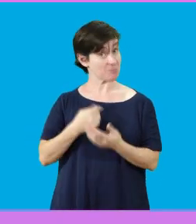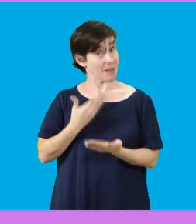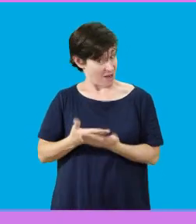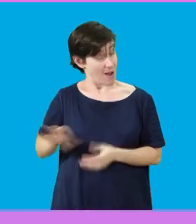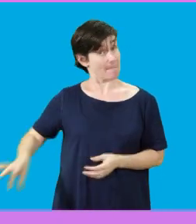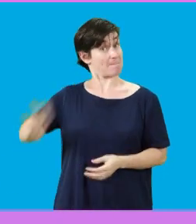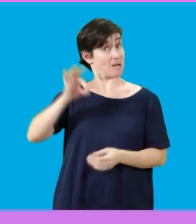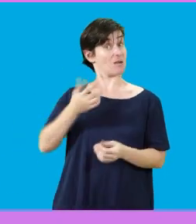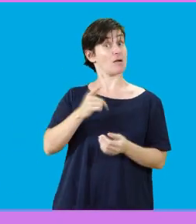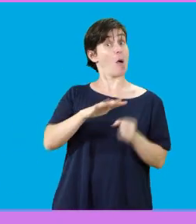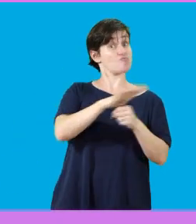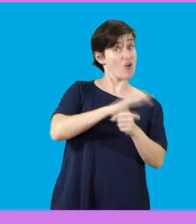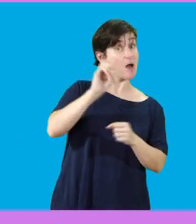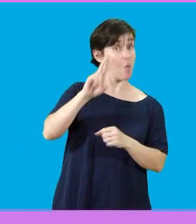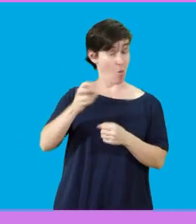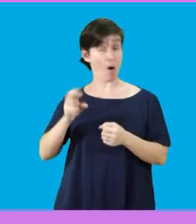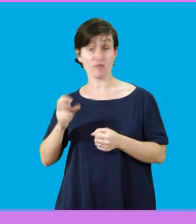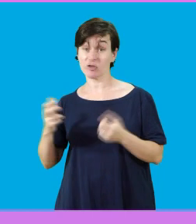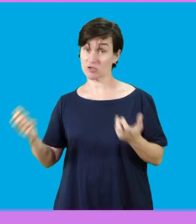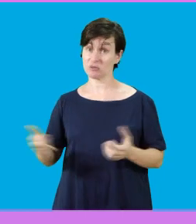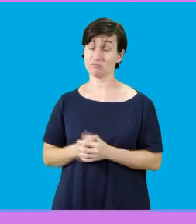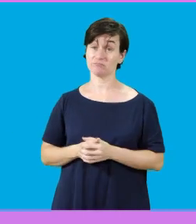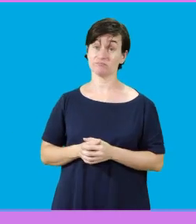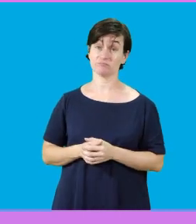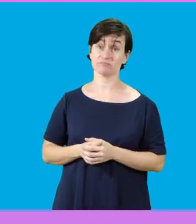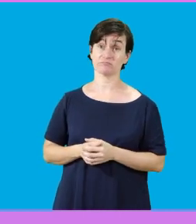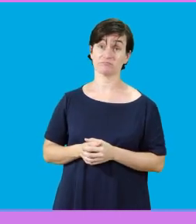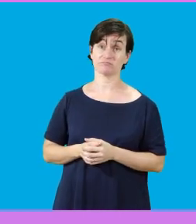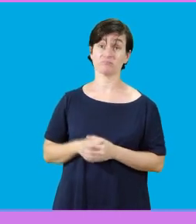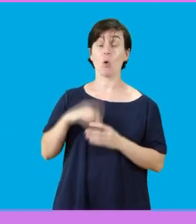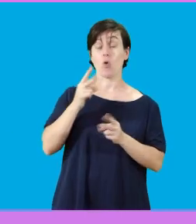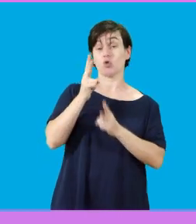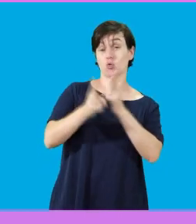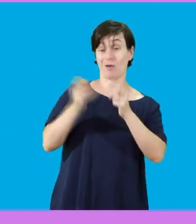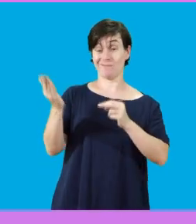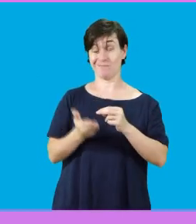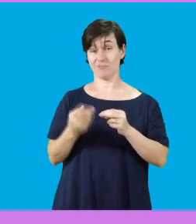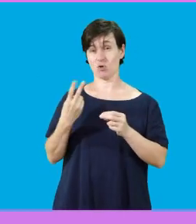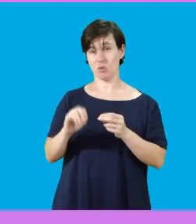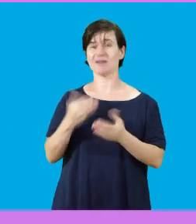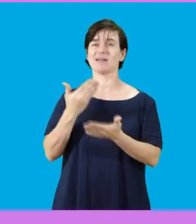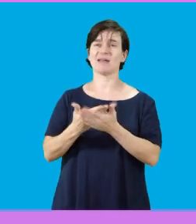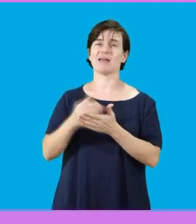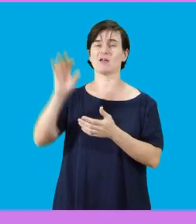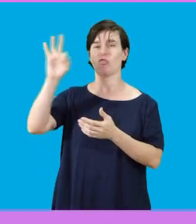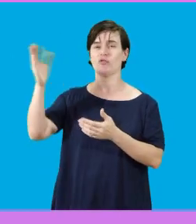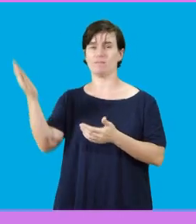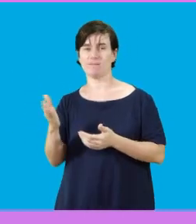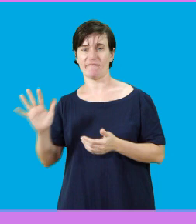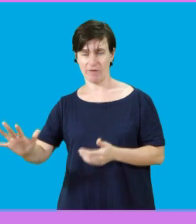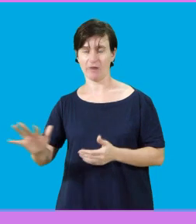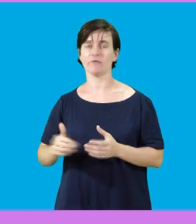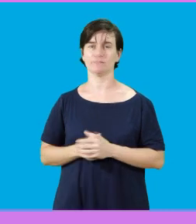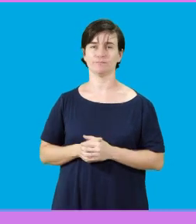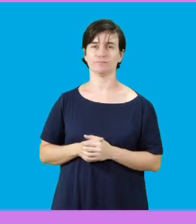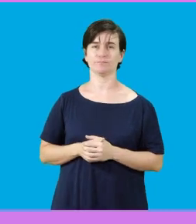what is the highest common factor between the two? It's 4. So if it's 4, then it means going to be 3 over 5.